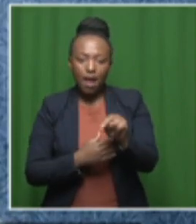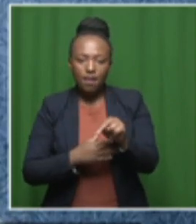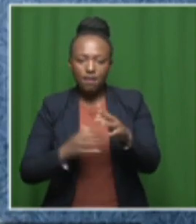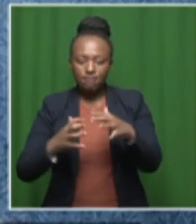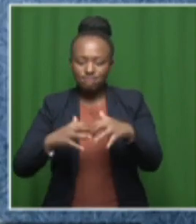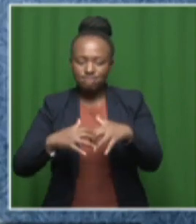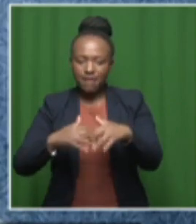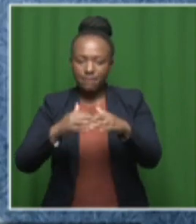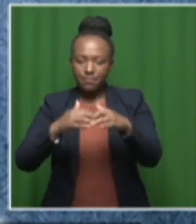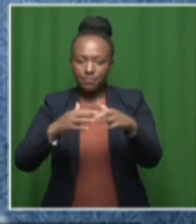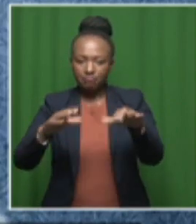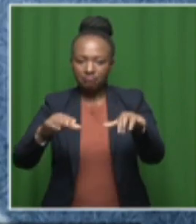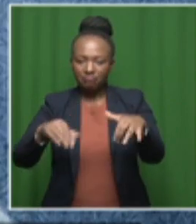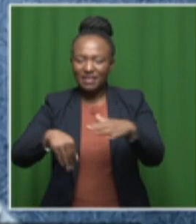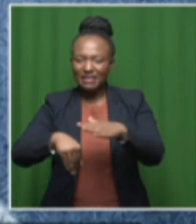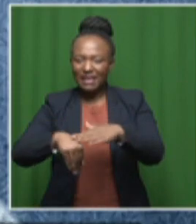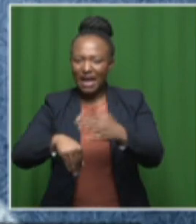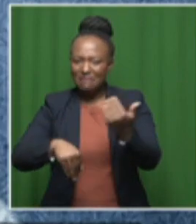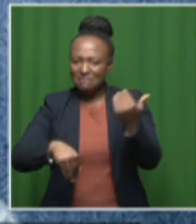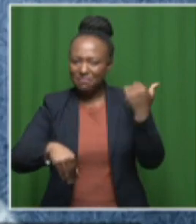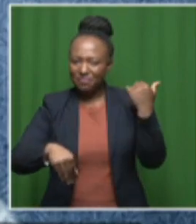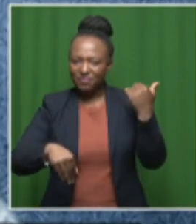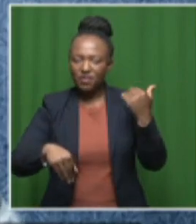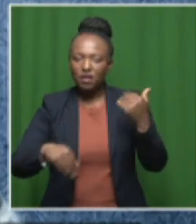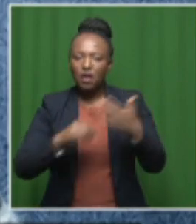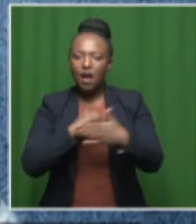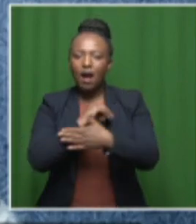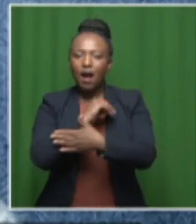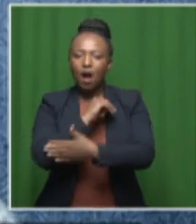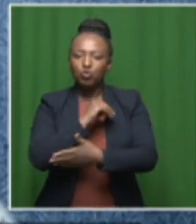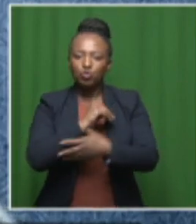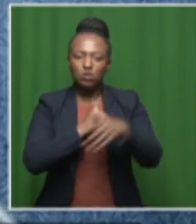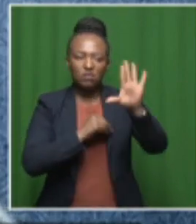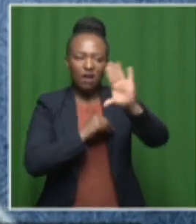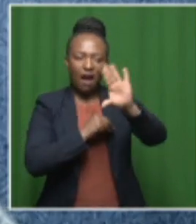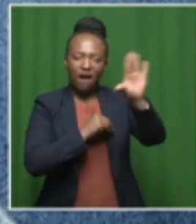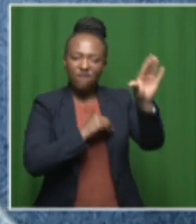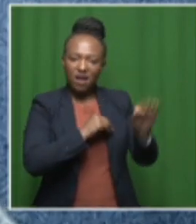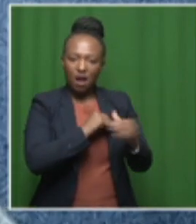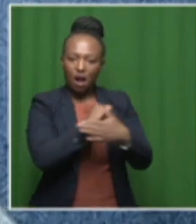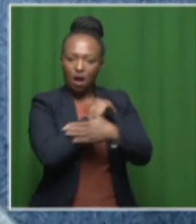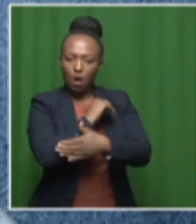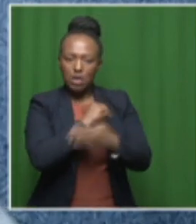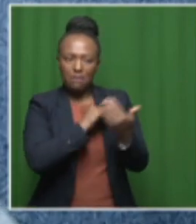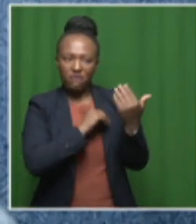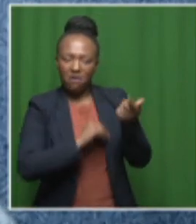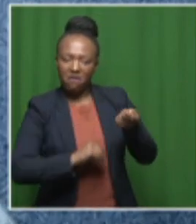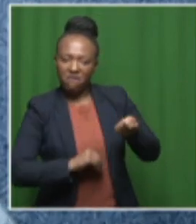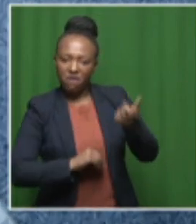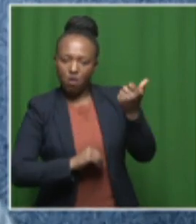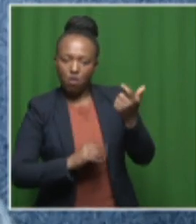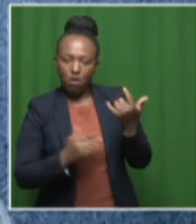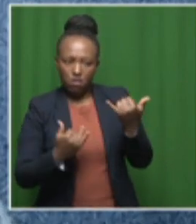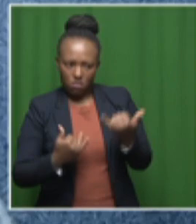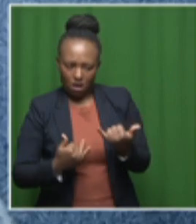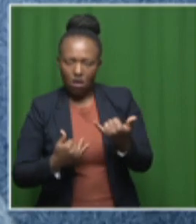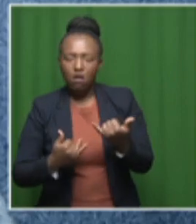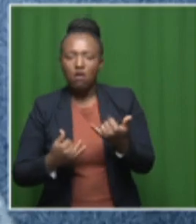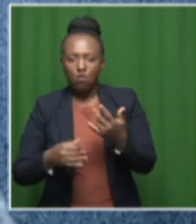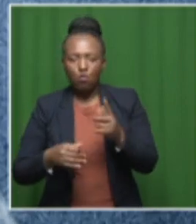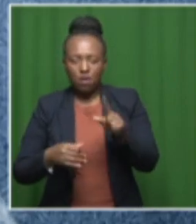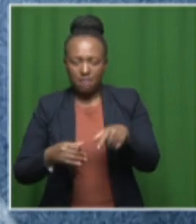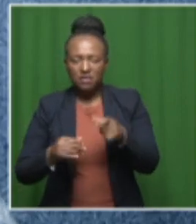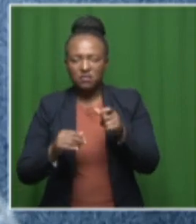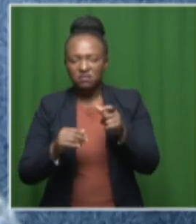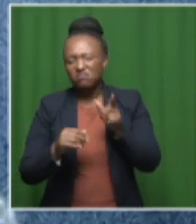did not have the number of African countries at the UN like you have today. So this is something that needs to be looked at, is being looked at,